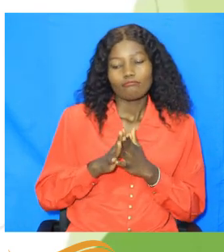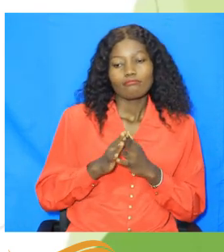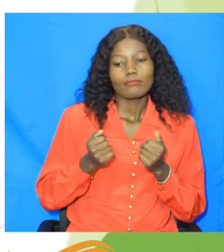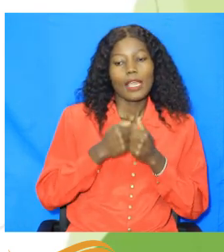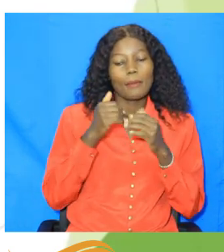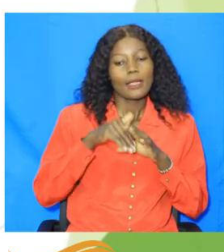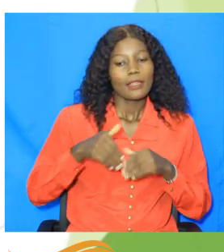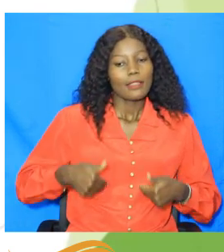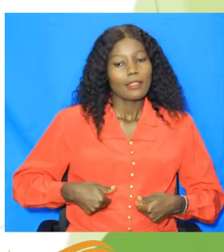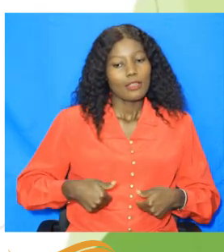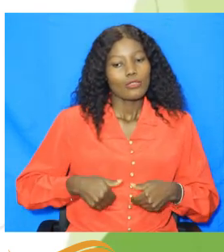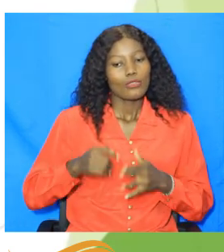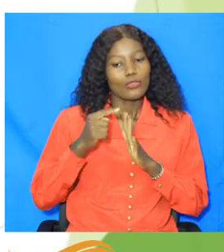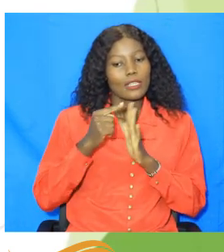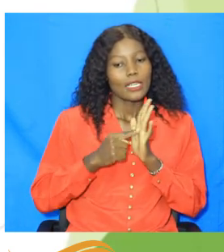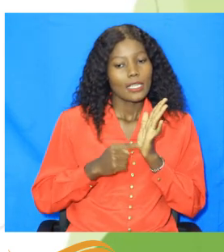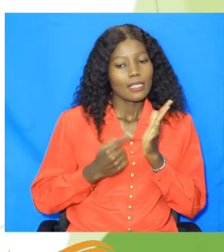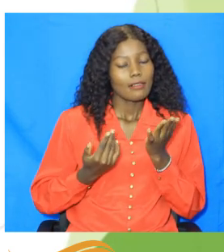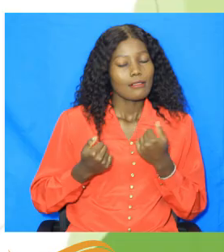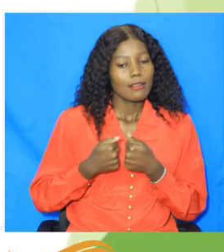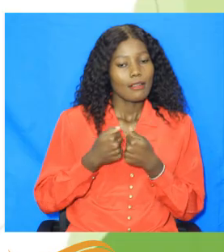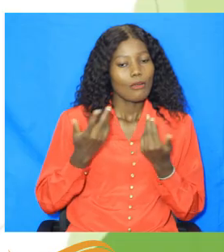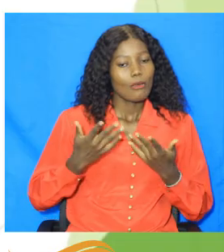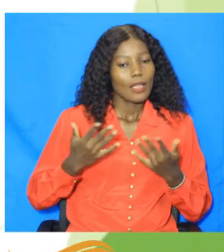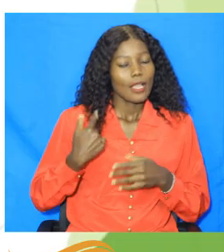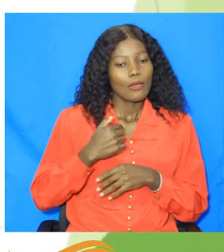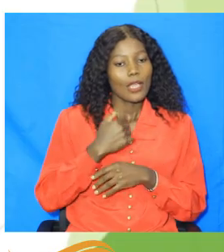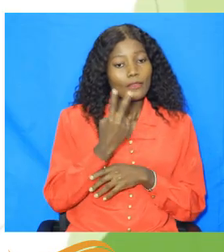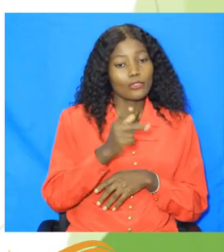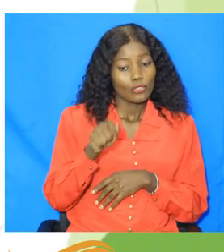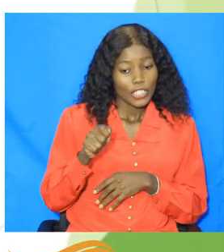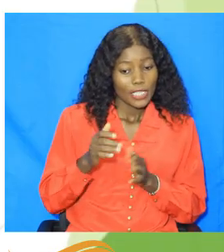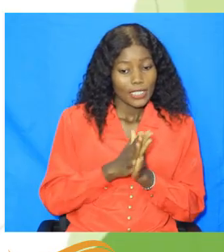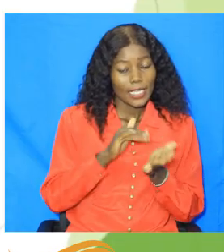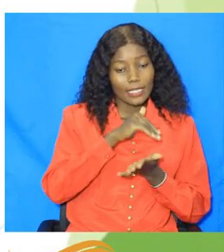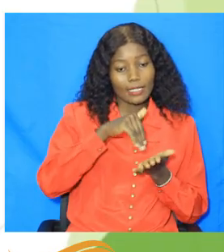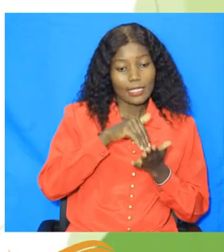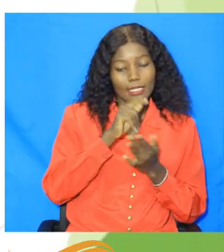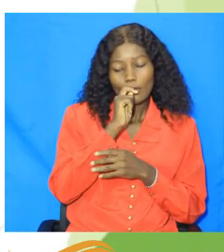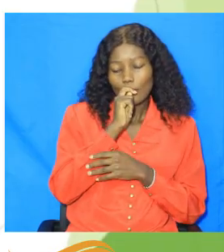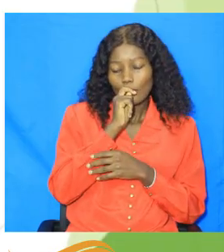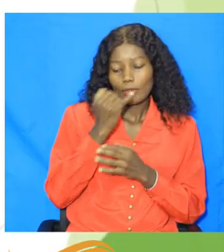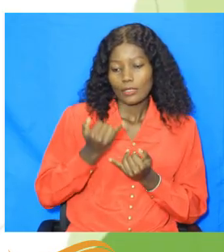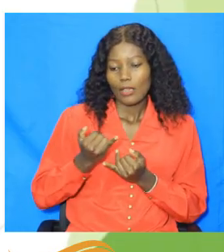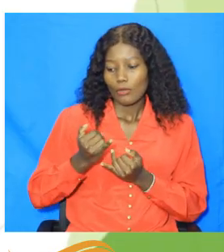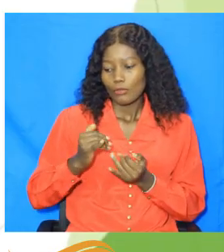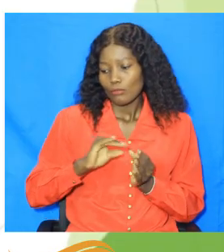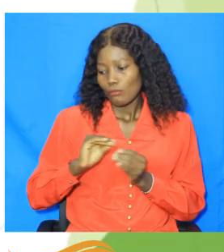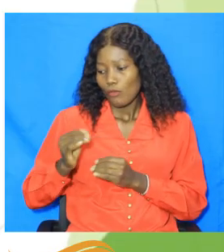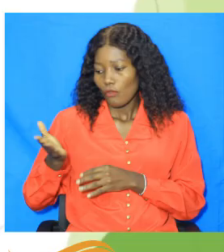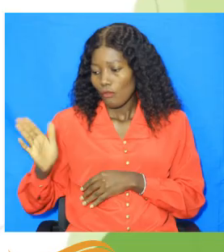have the 2-judge system, where we have 2 judges and a center referee. So let's come back to the 4 judges and the center